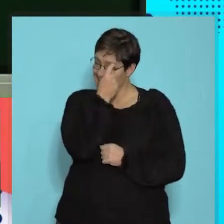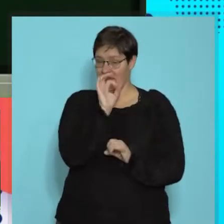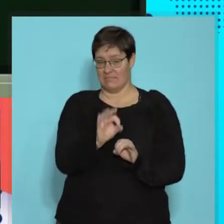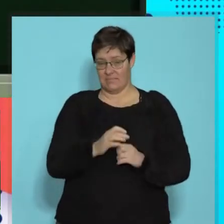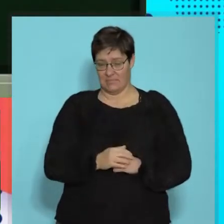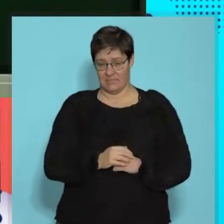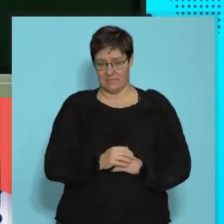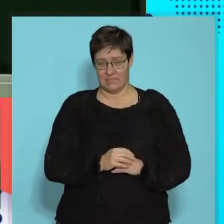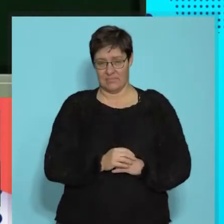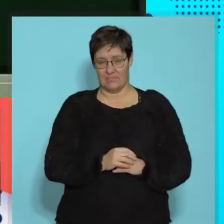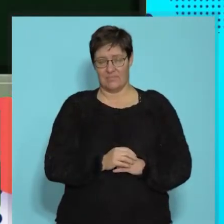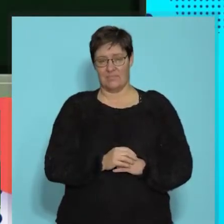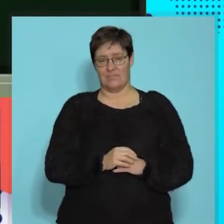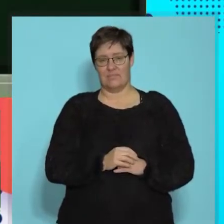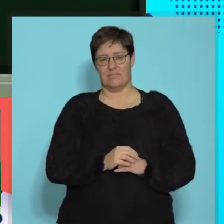terminology.